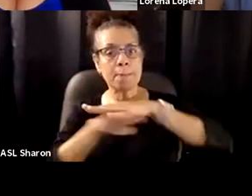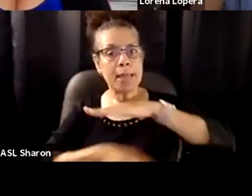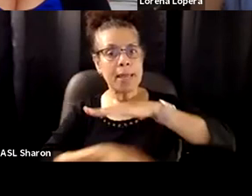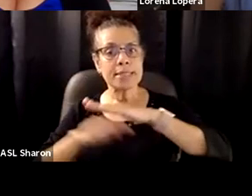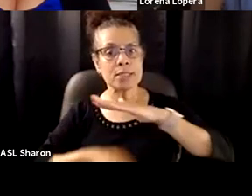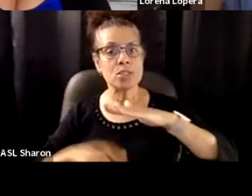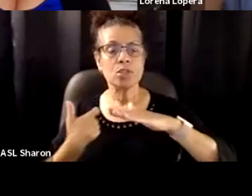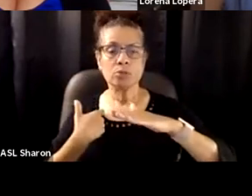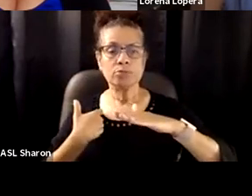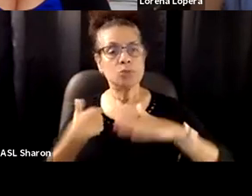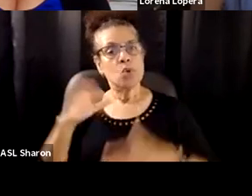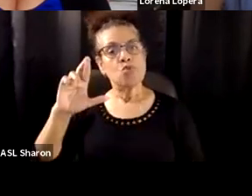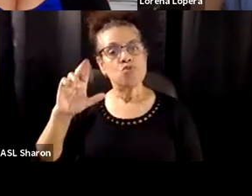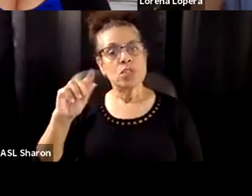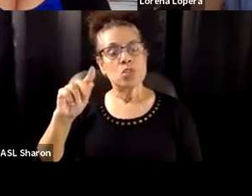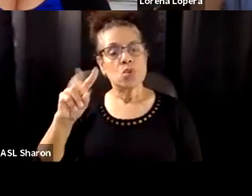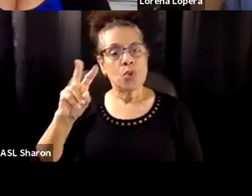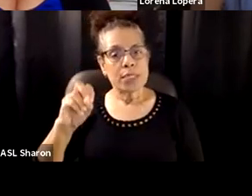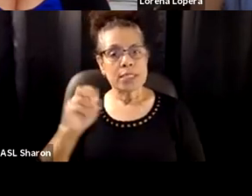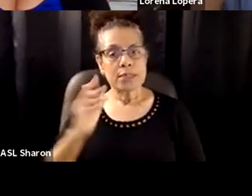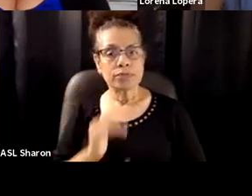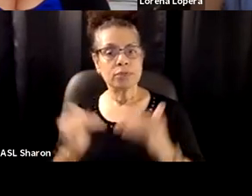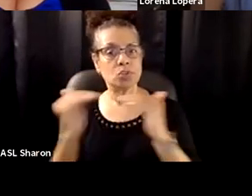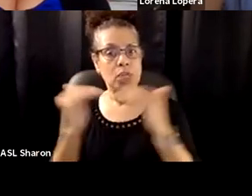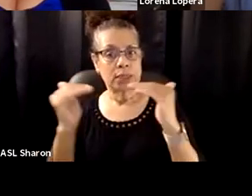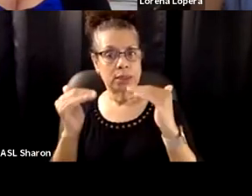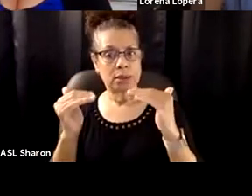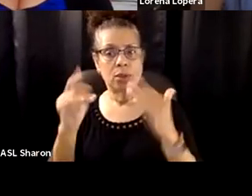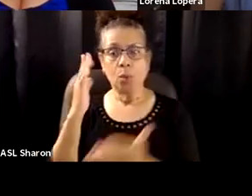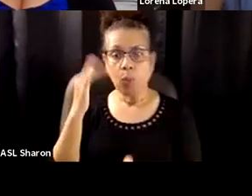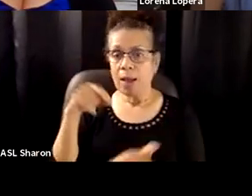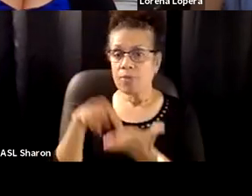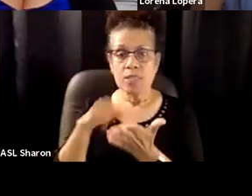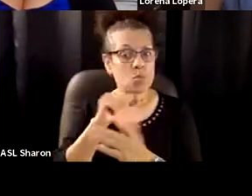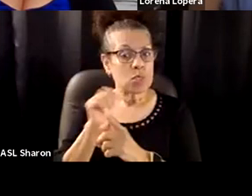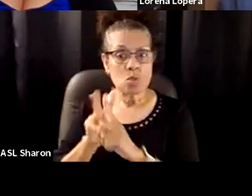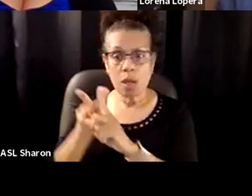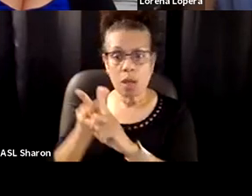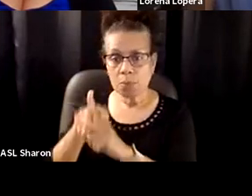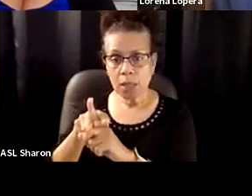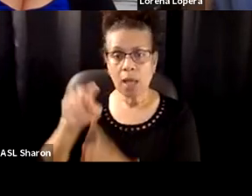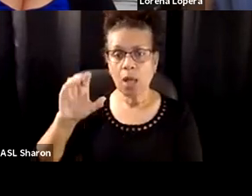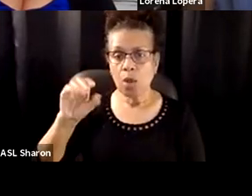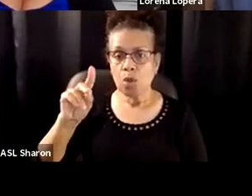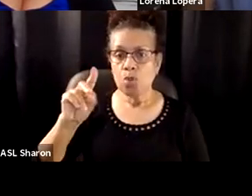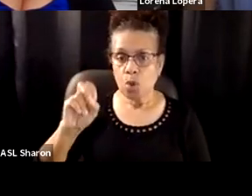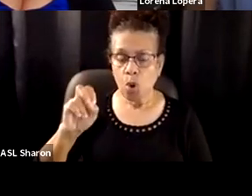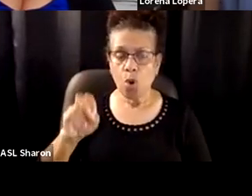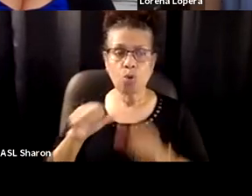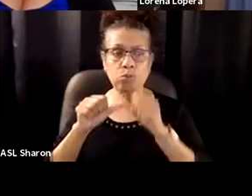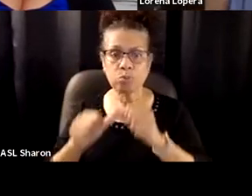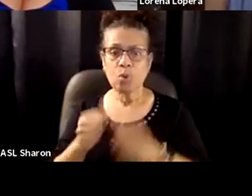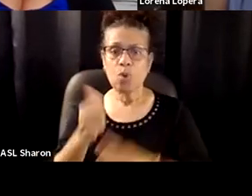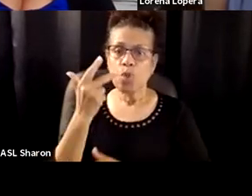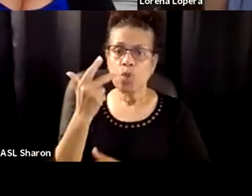likely in part because of the racial equity planning tool was not applied this code continues to reflect three competing